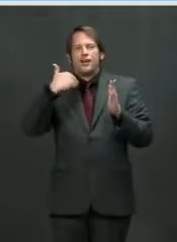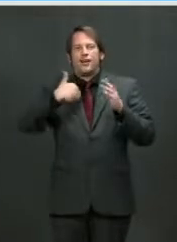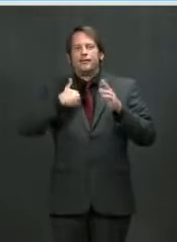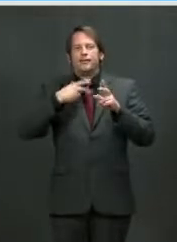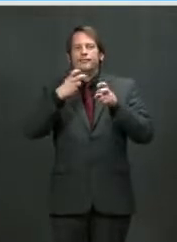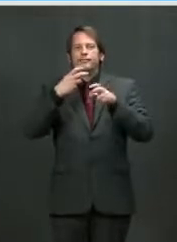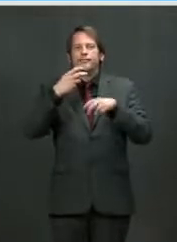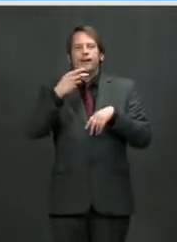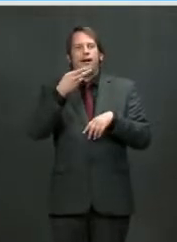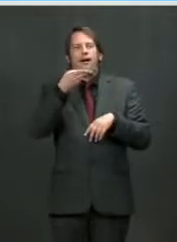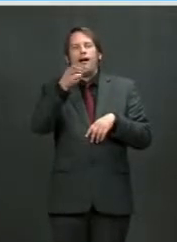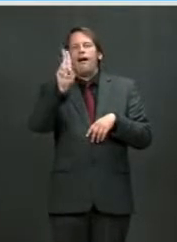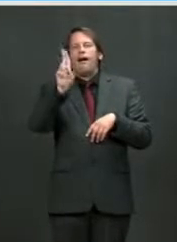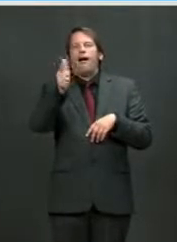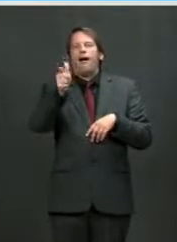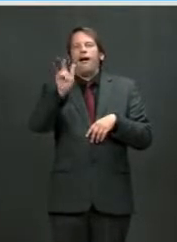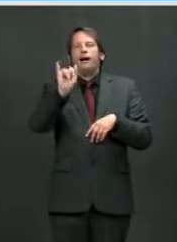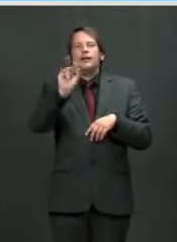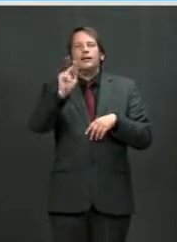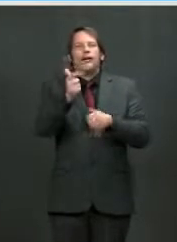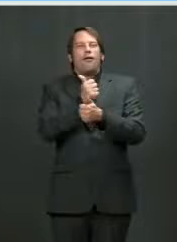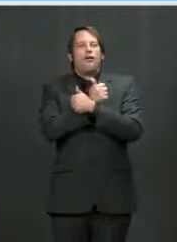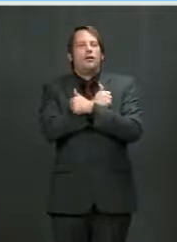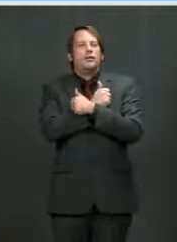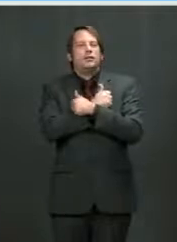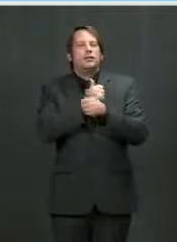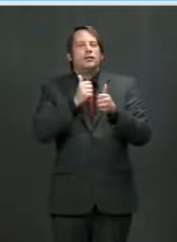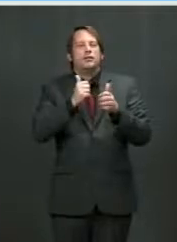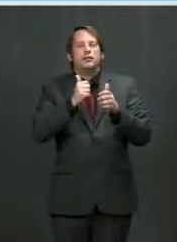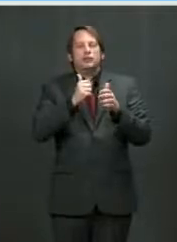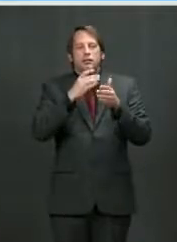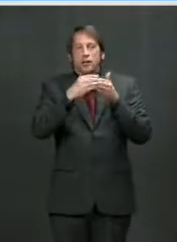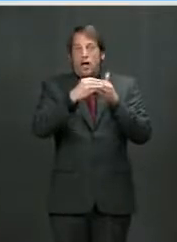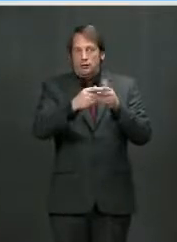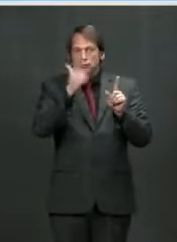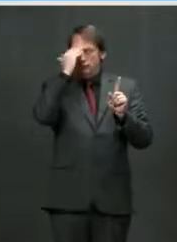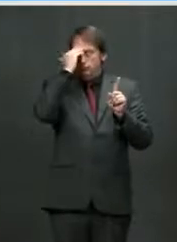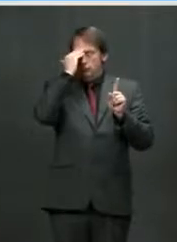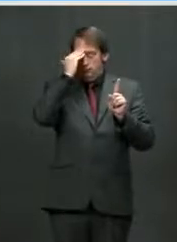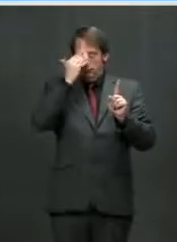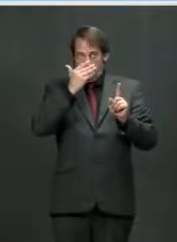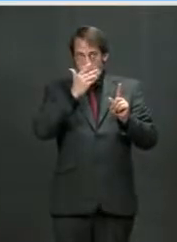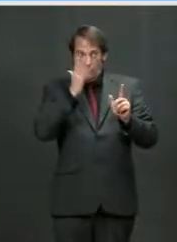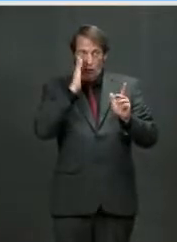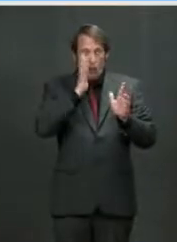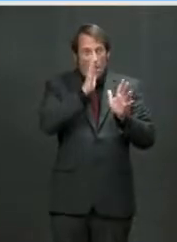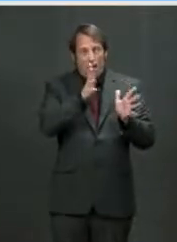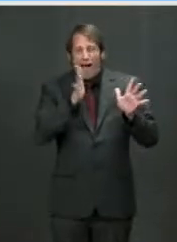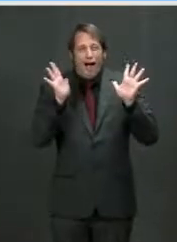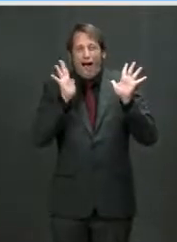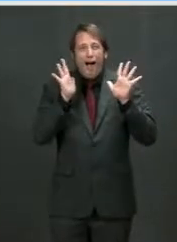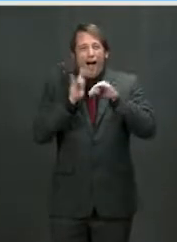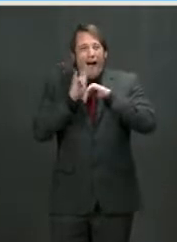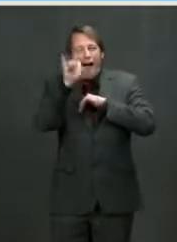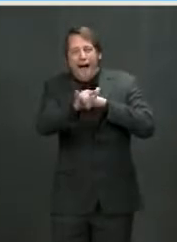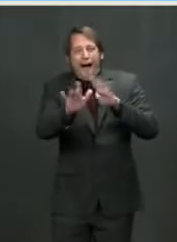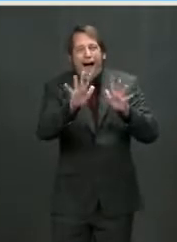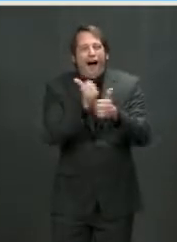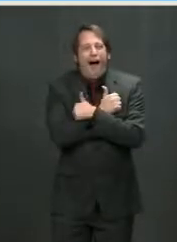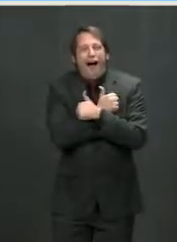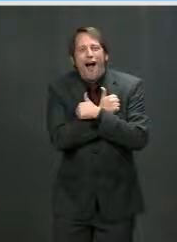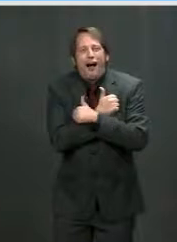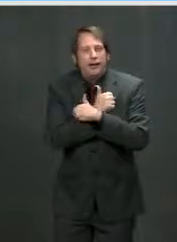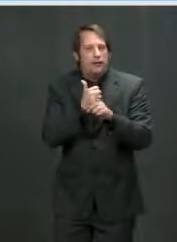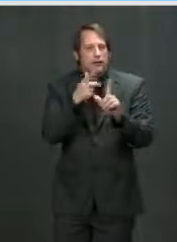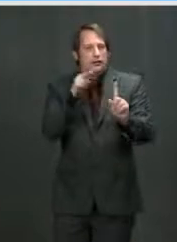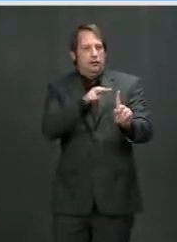who are not high risk, and is extended into travel and other types of things. But let me then turn it to Dr. Walensky and Dr. Fauci to describe